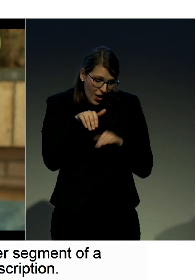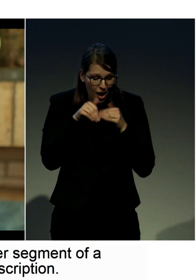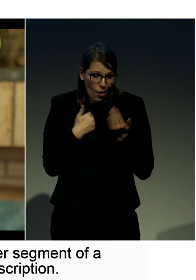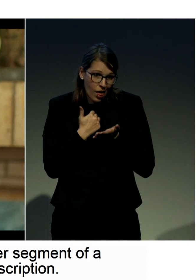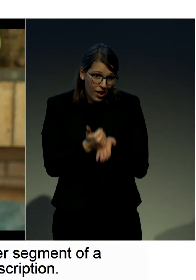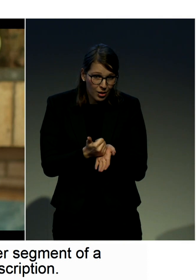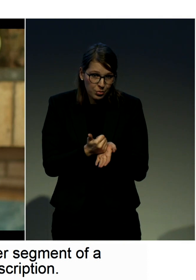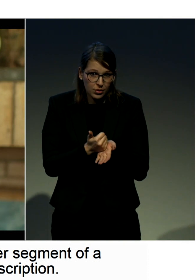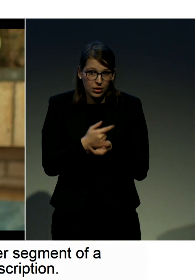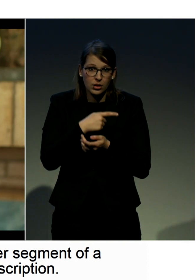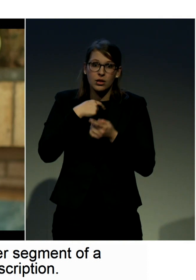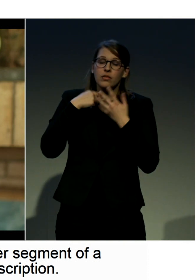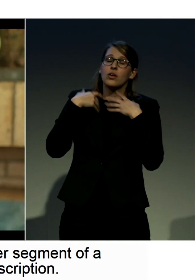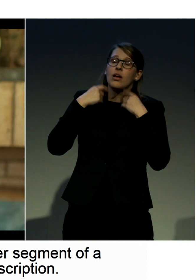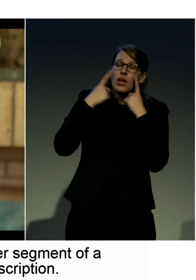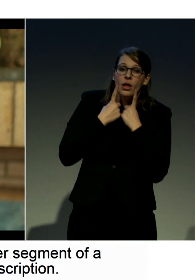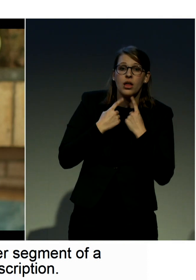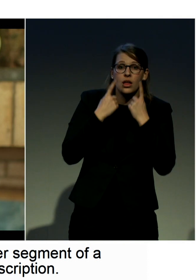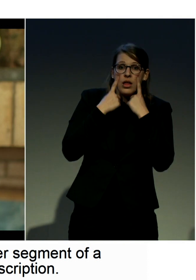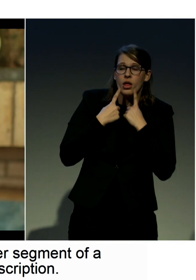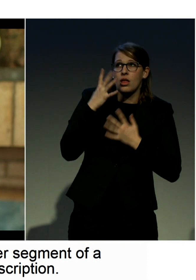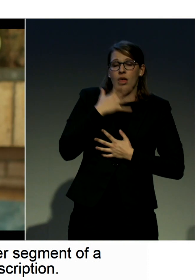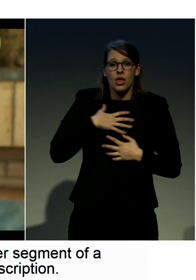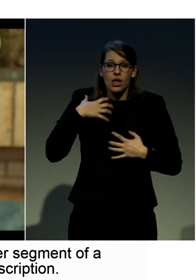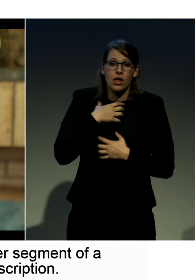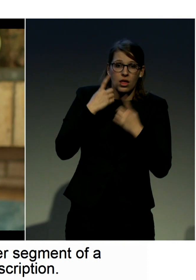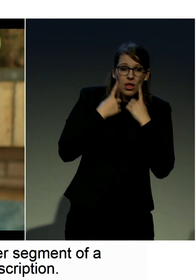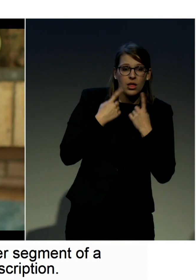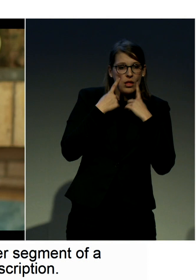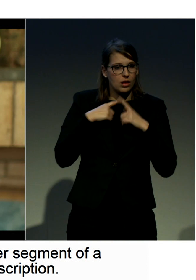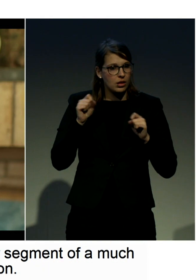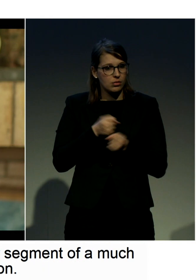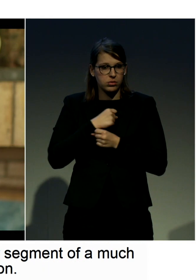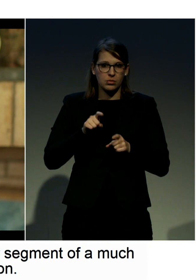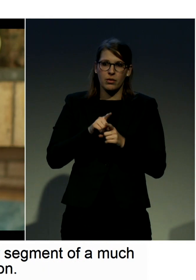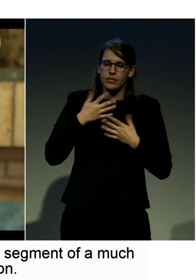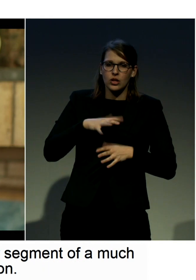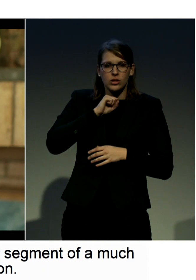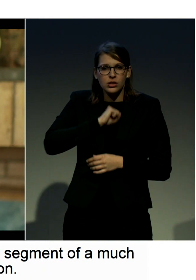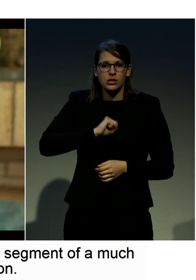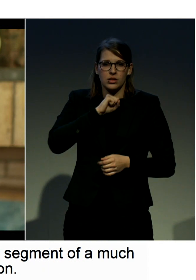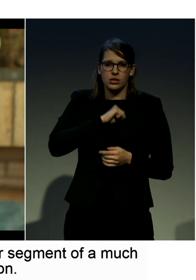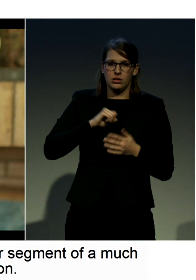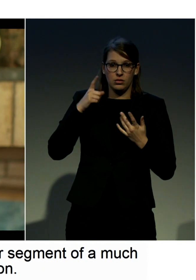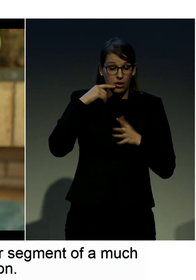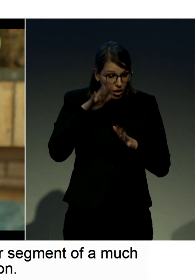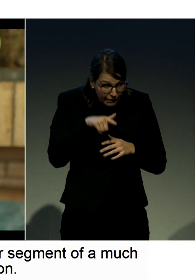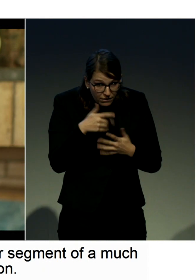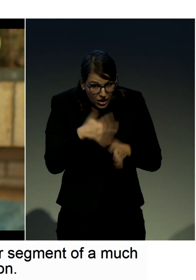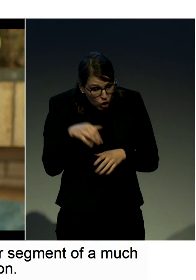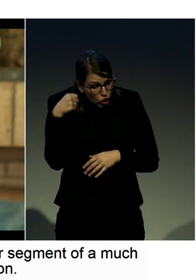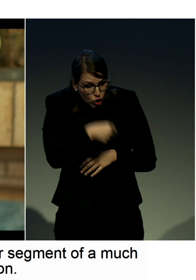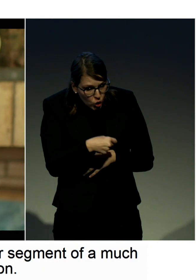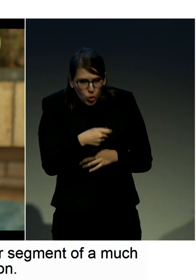then I told him, no, I've been beaten. By who? By my husband.